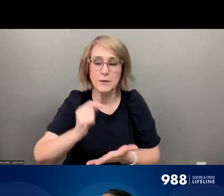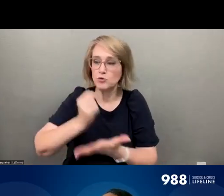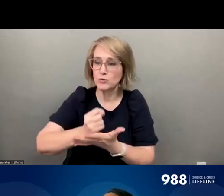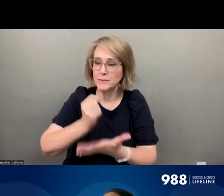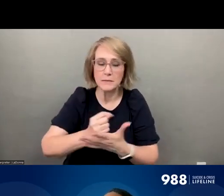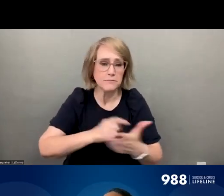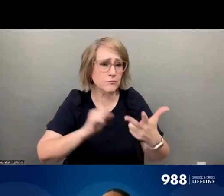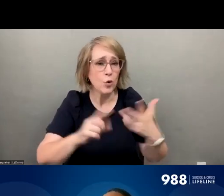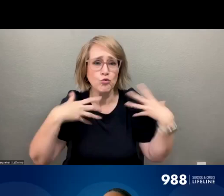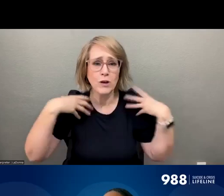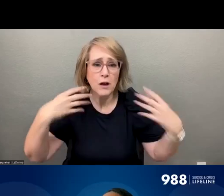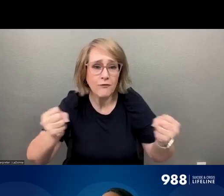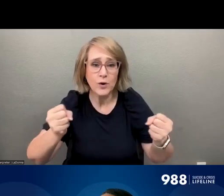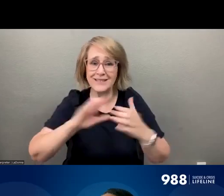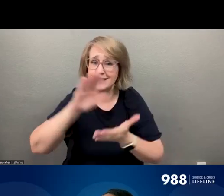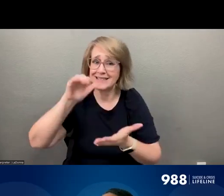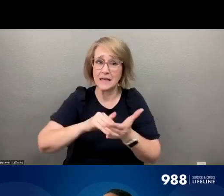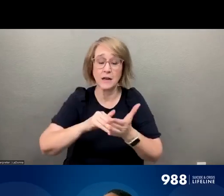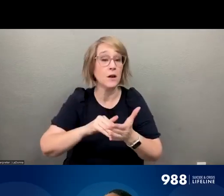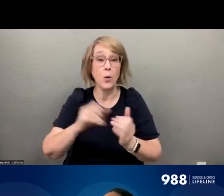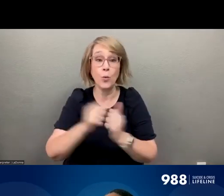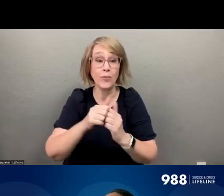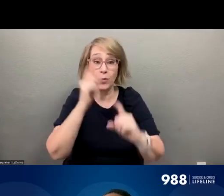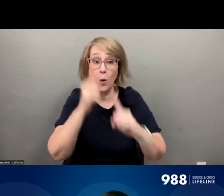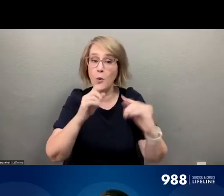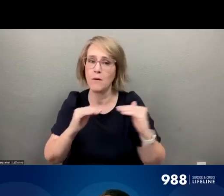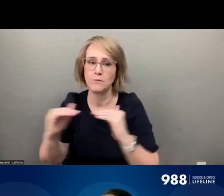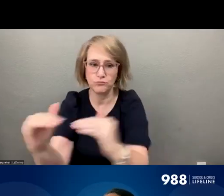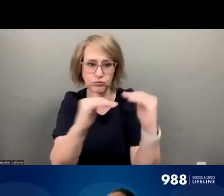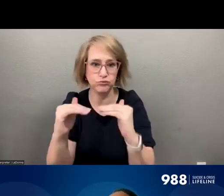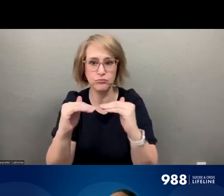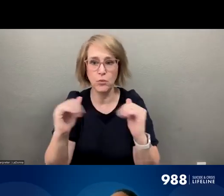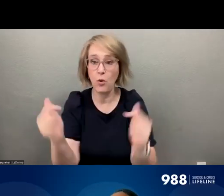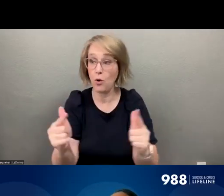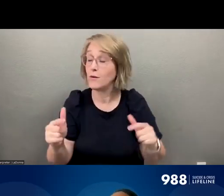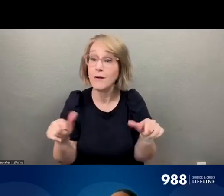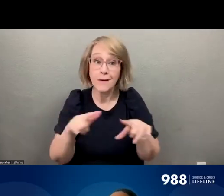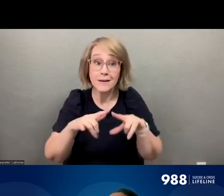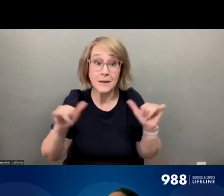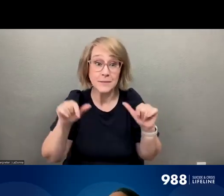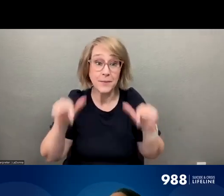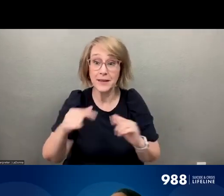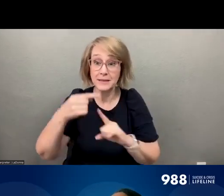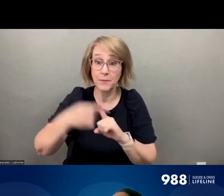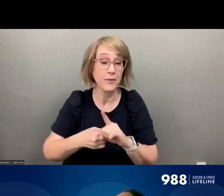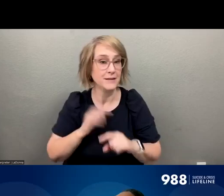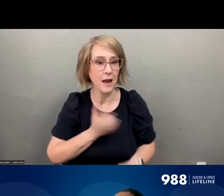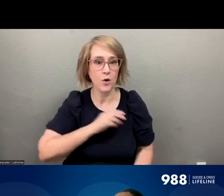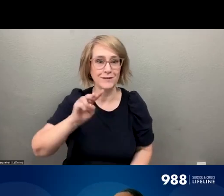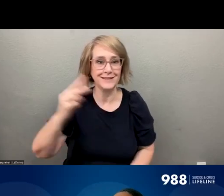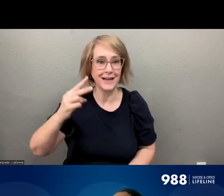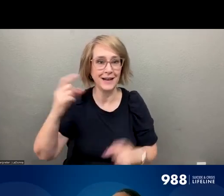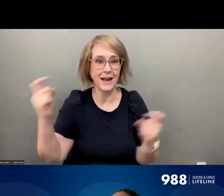the nation that is equitable to all. We also know that this month we celebrate the second anniversary